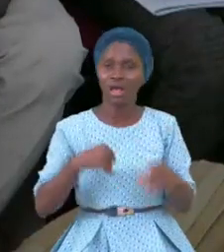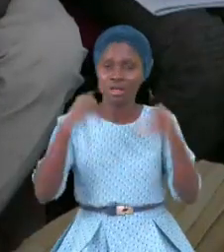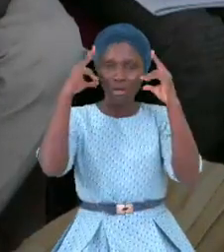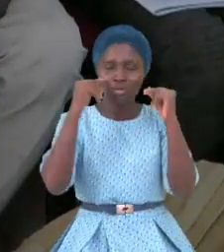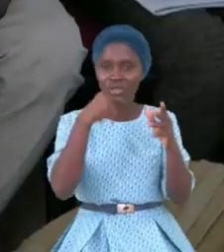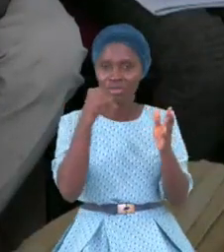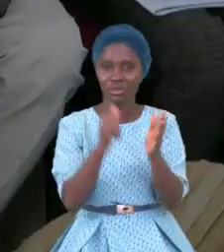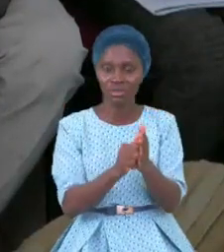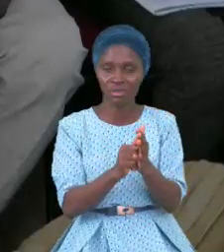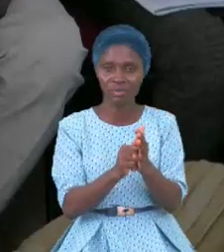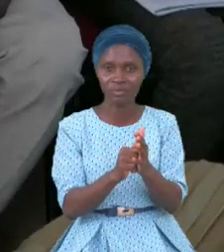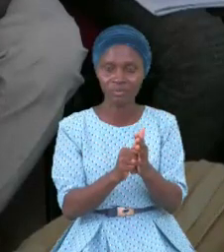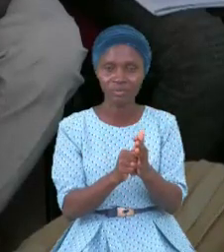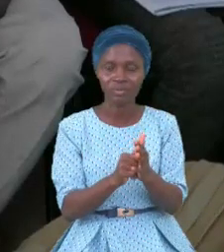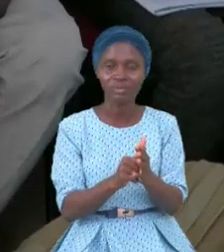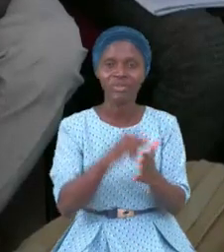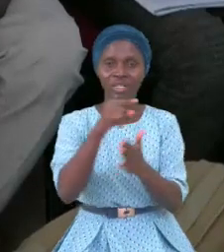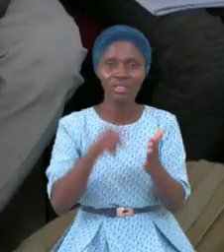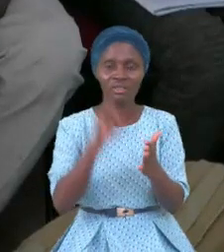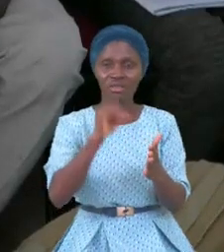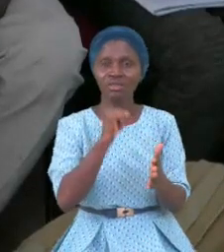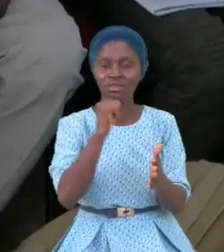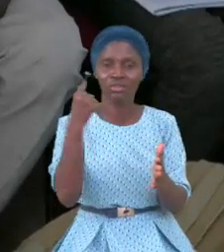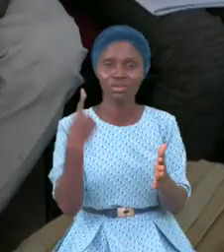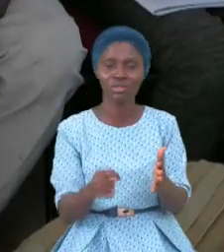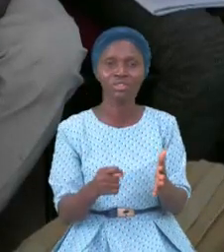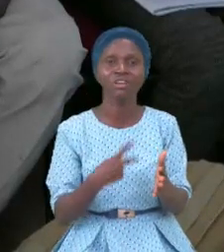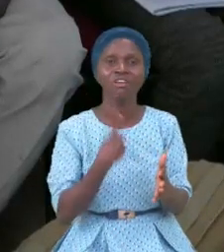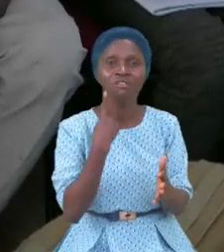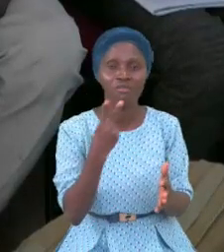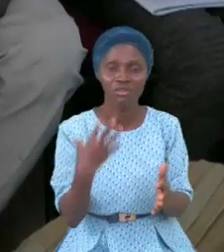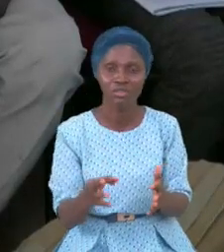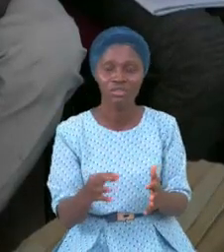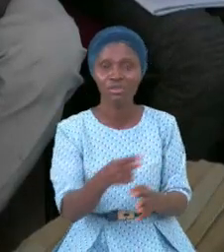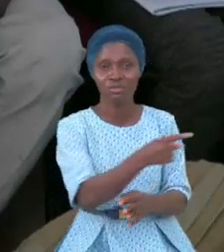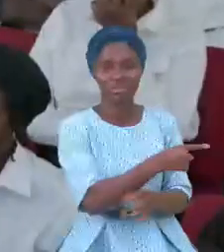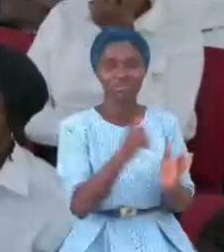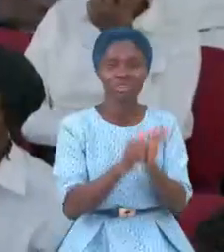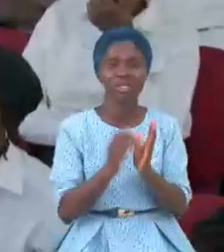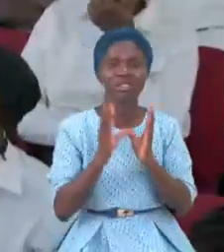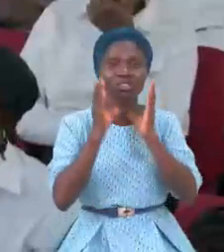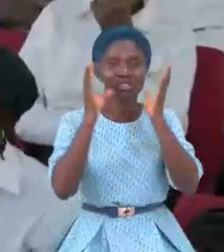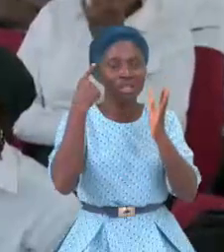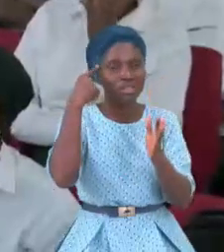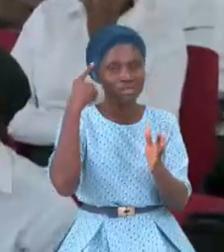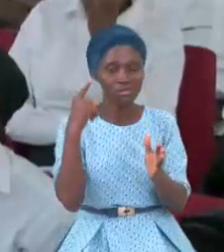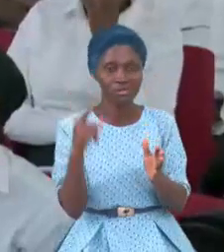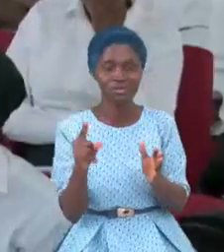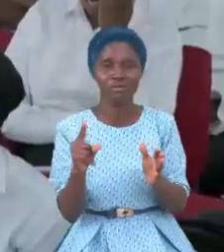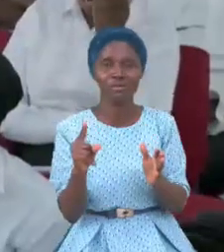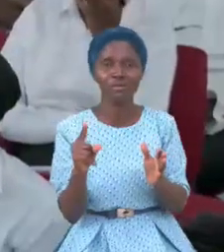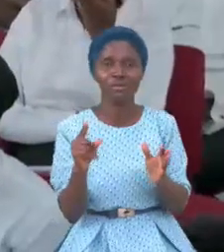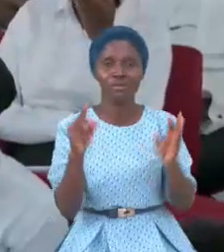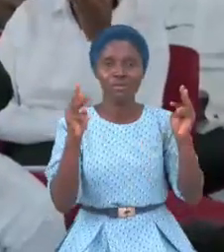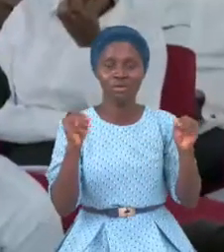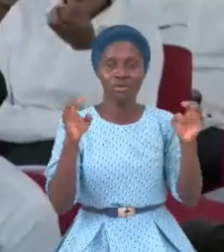not the voice of them that shout for mastery. Neither